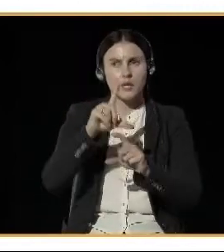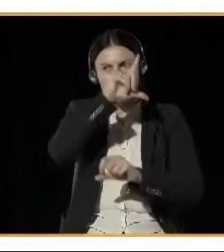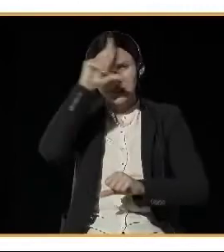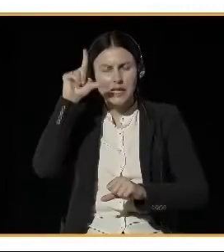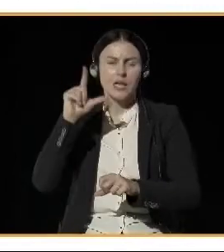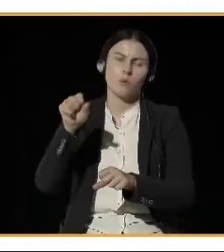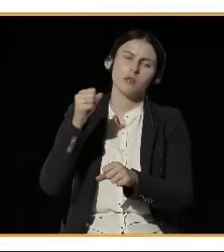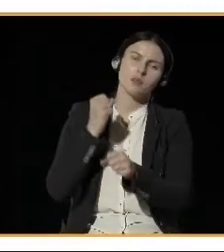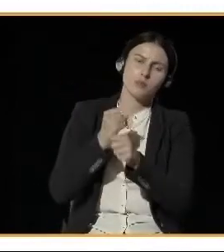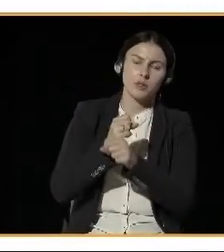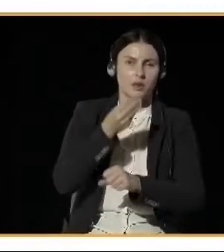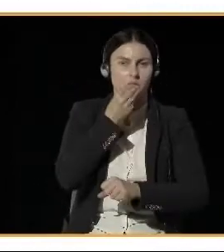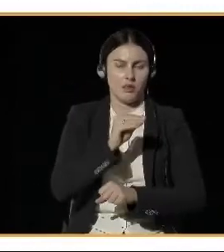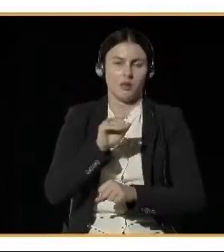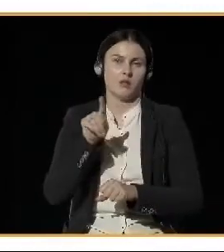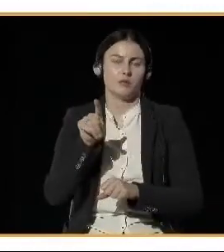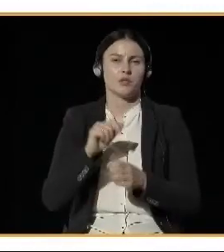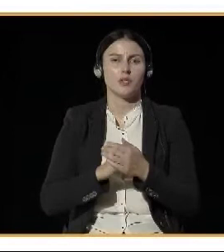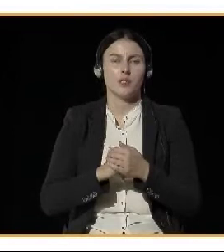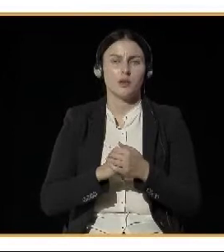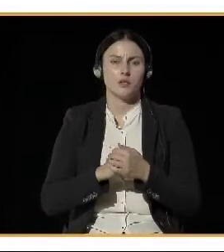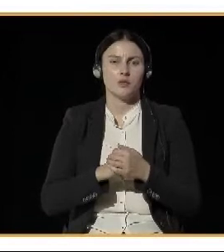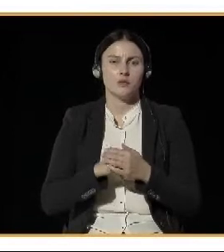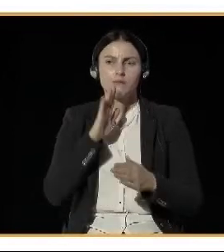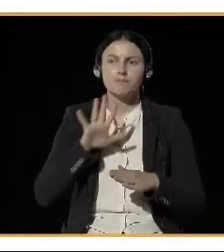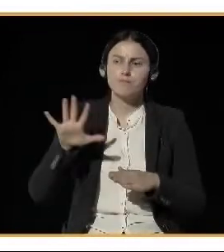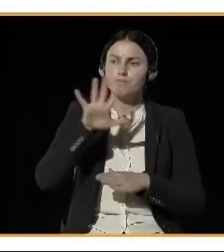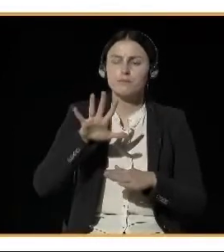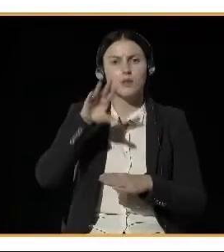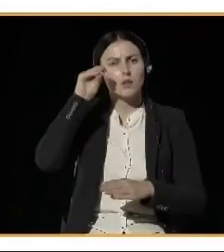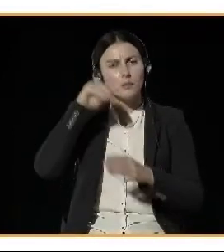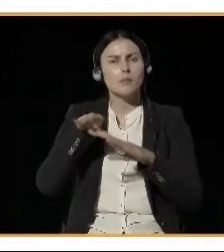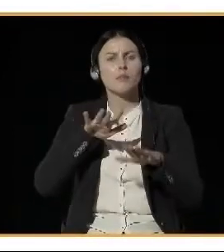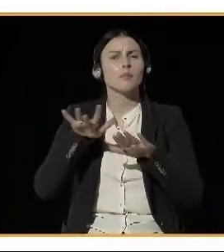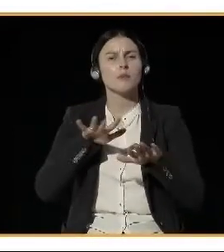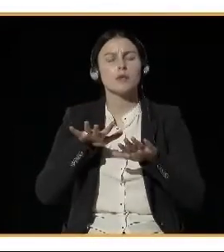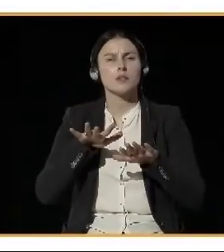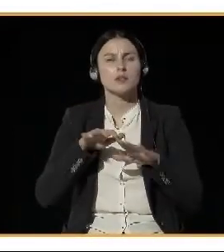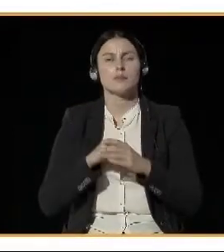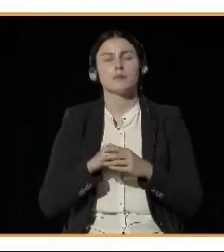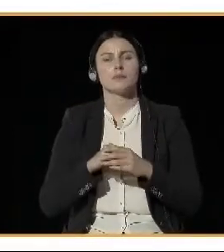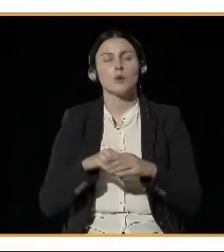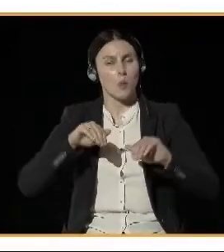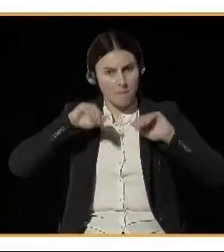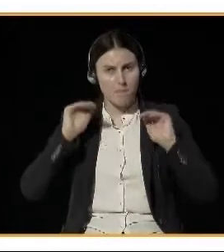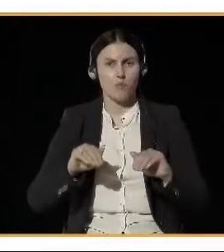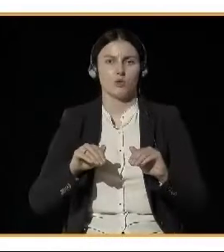where the progress should and could be made.